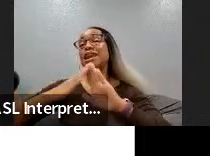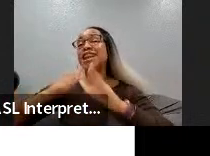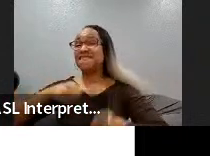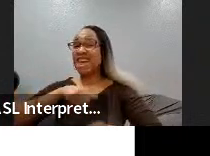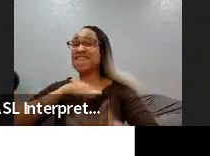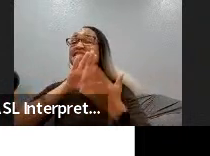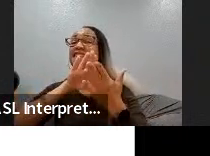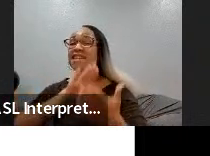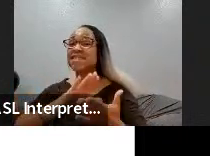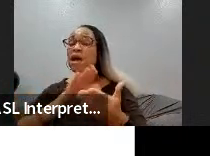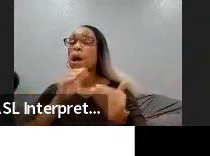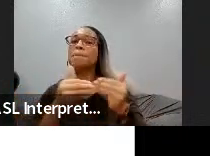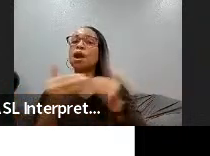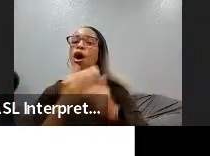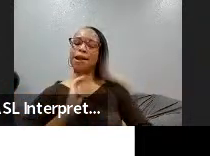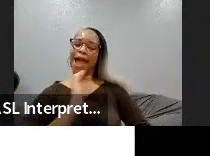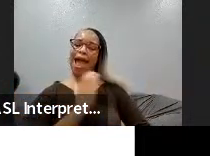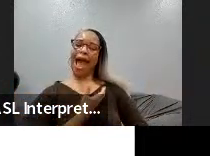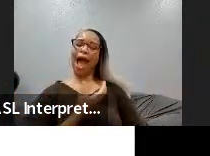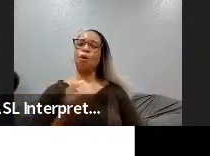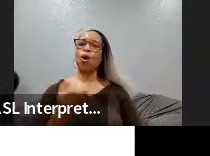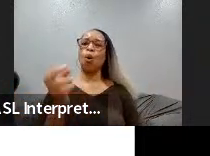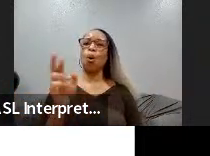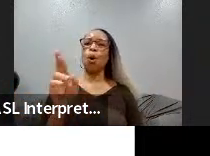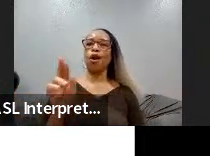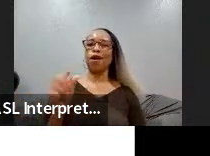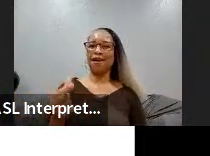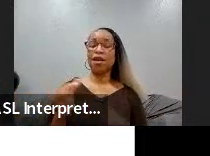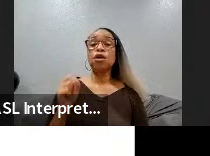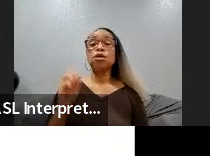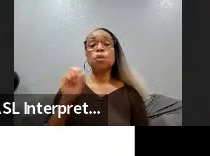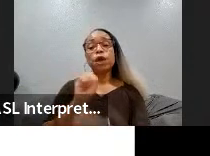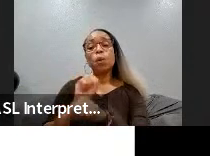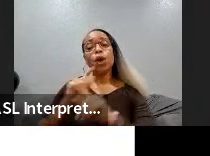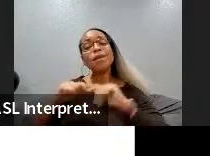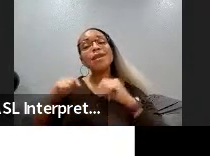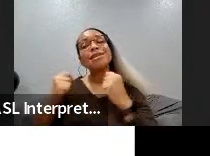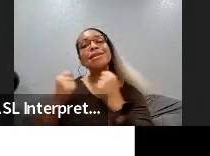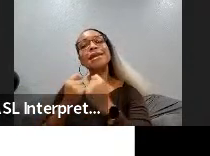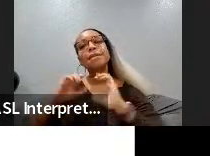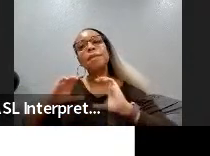our organization, so we can work as a team, work as a group to be able to